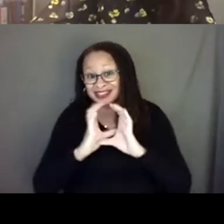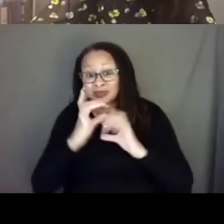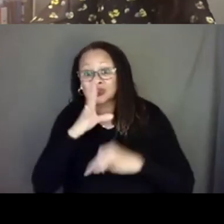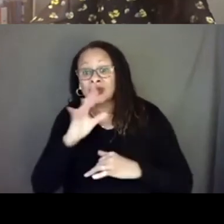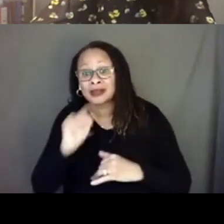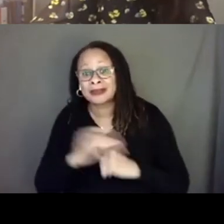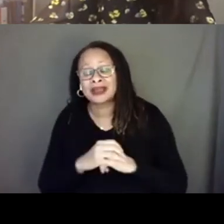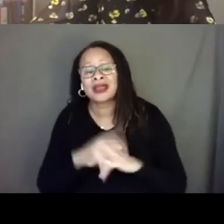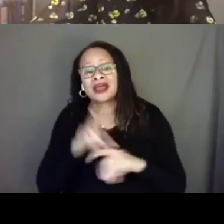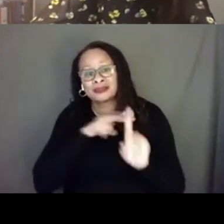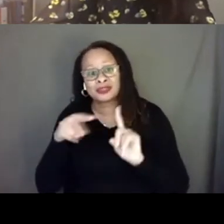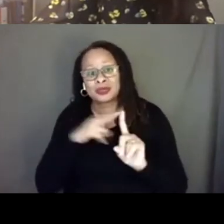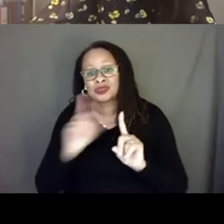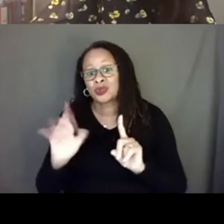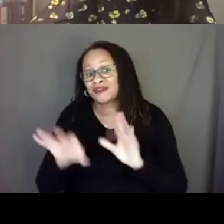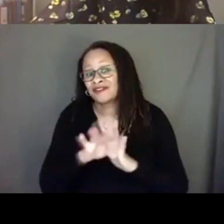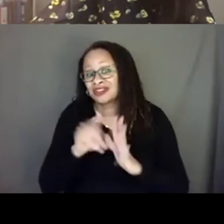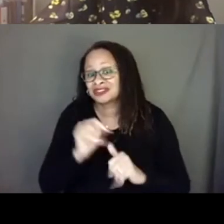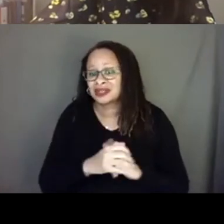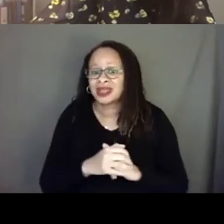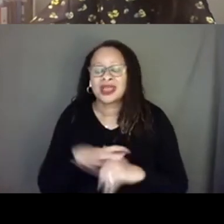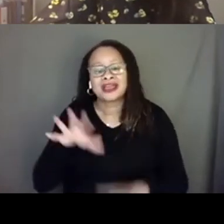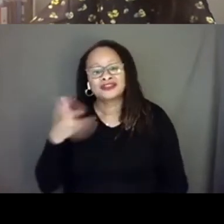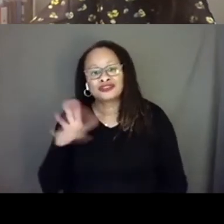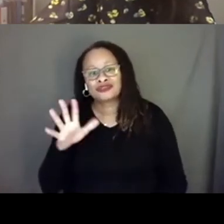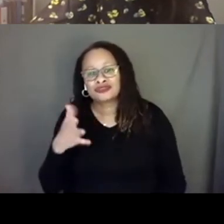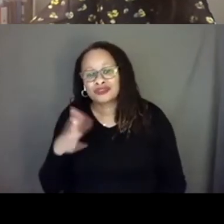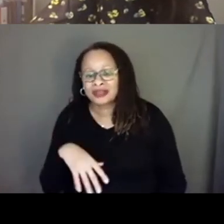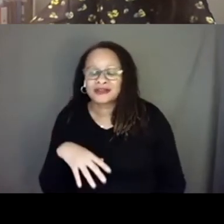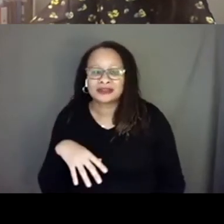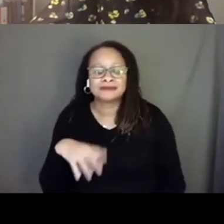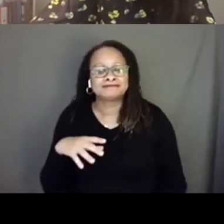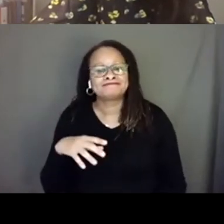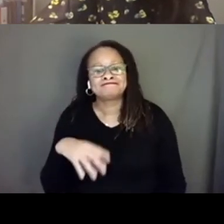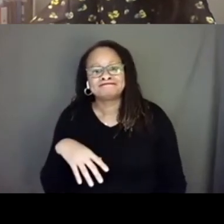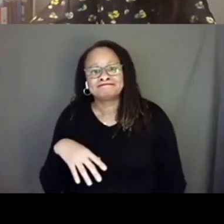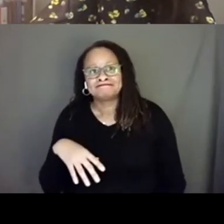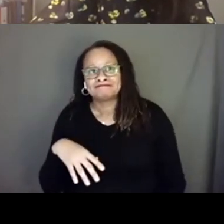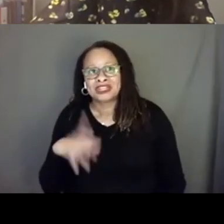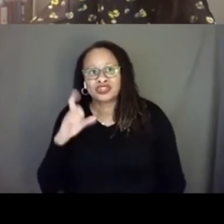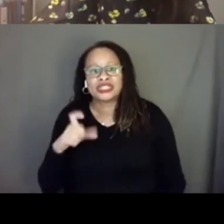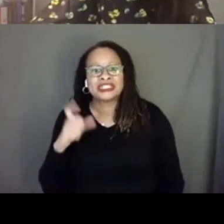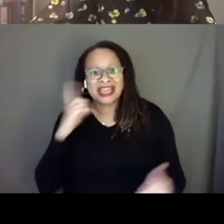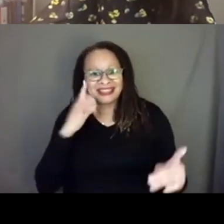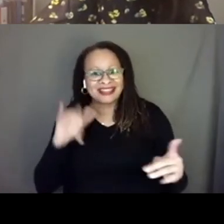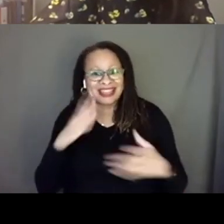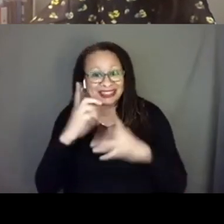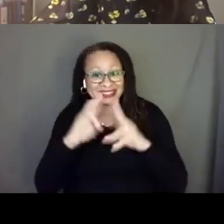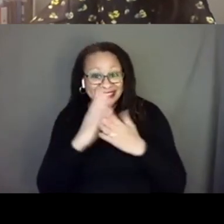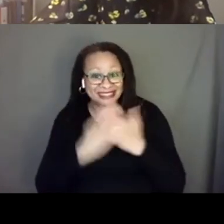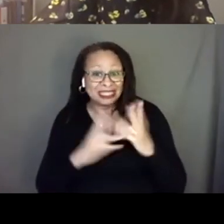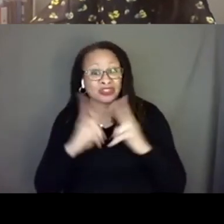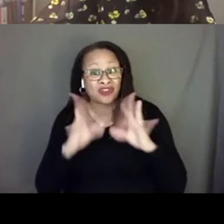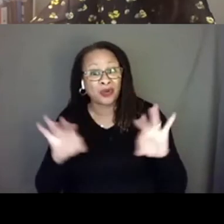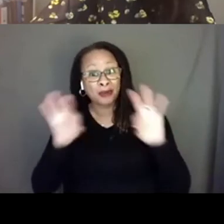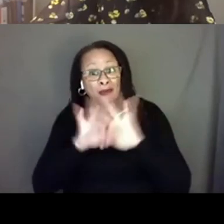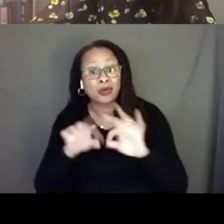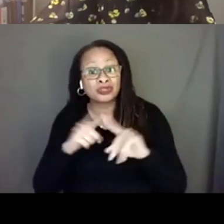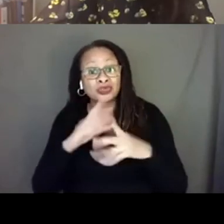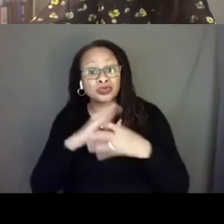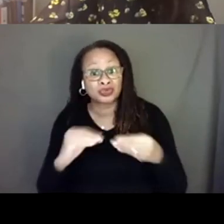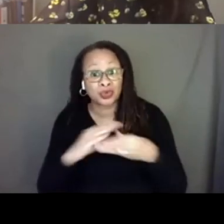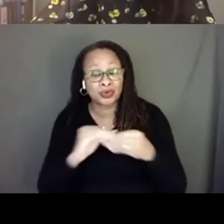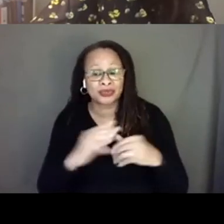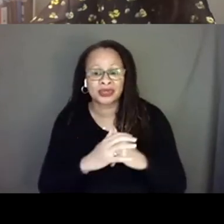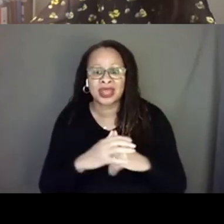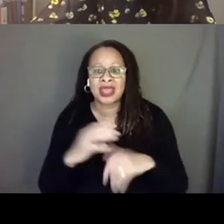landscape in which you kind of have to assess. And I did think that scene was very important to the story.